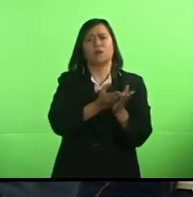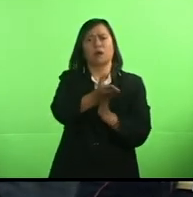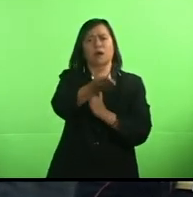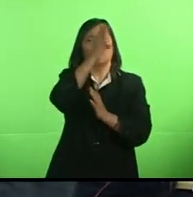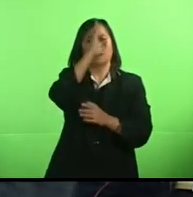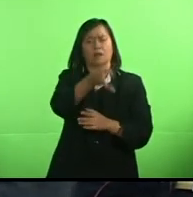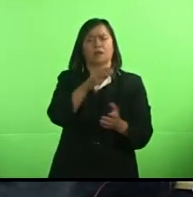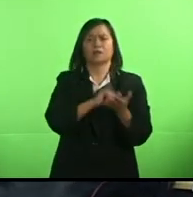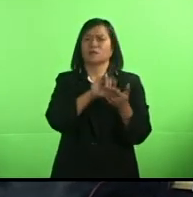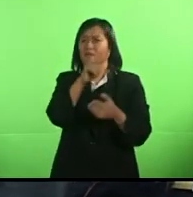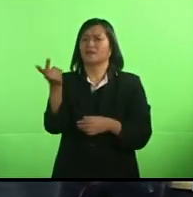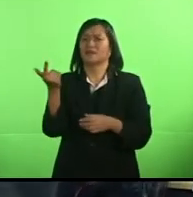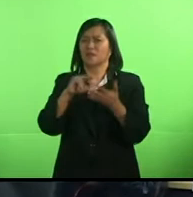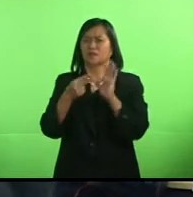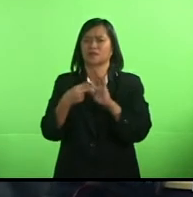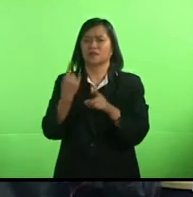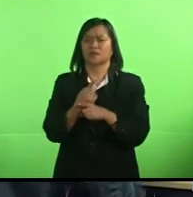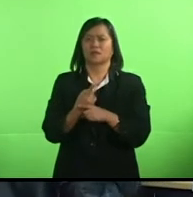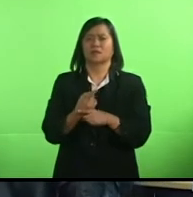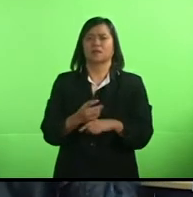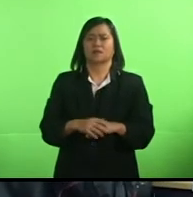be current or not current? You can see the copyright here,